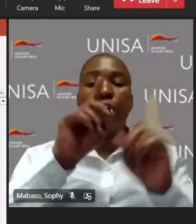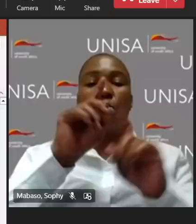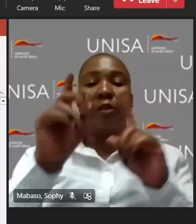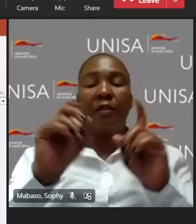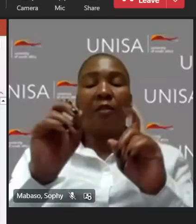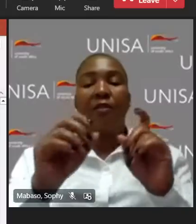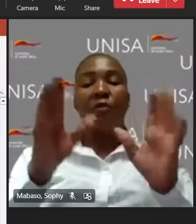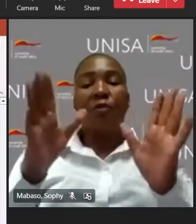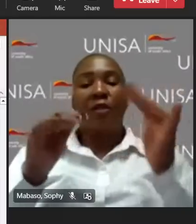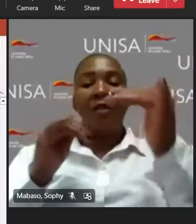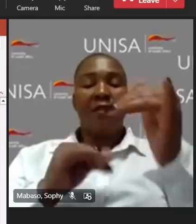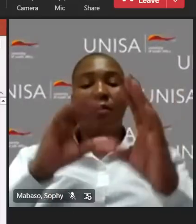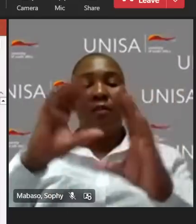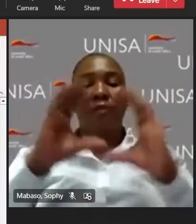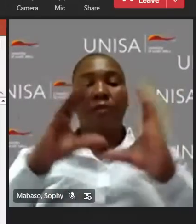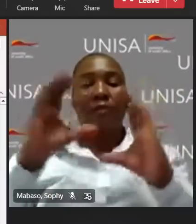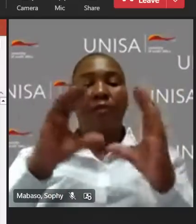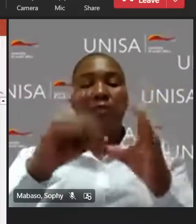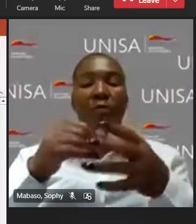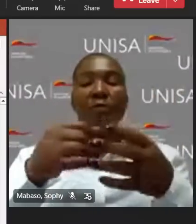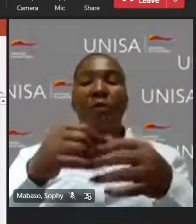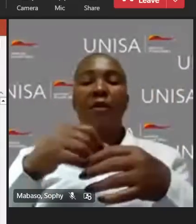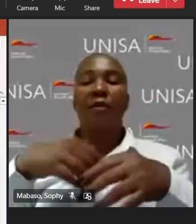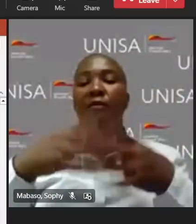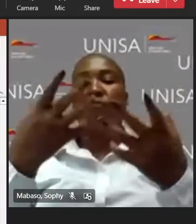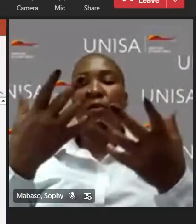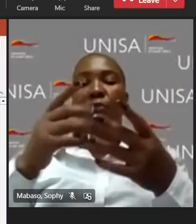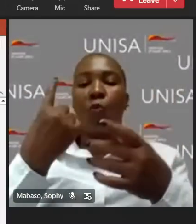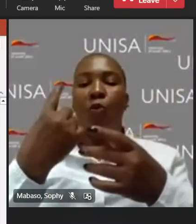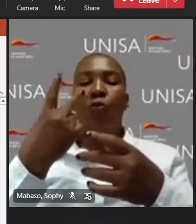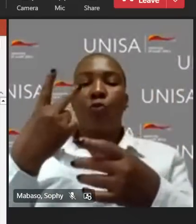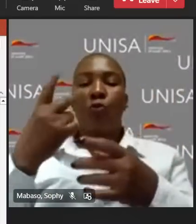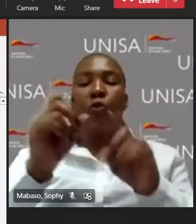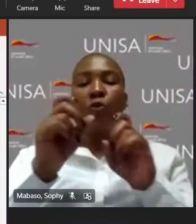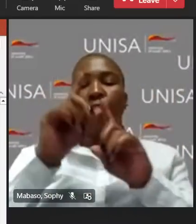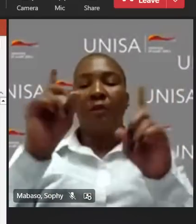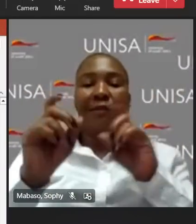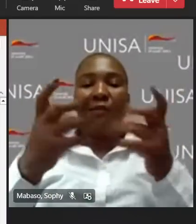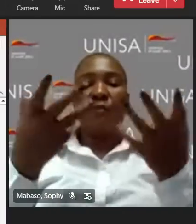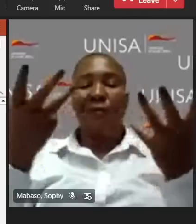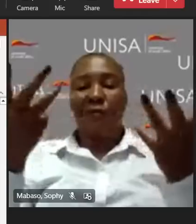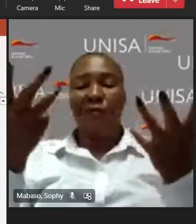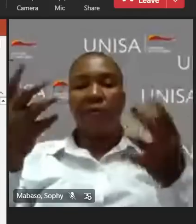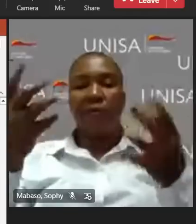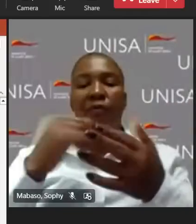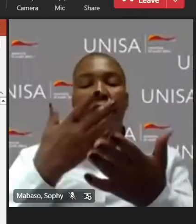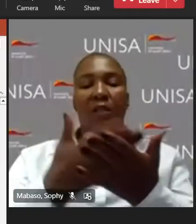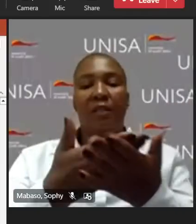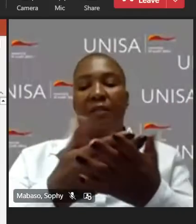can take one or two questions if there's any.